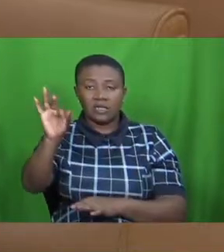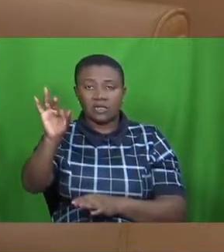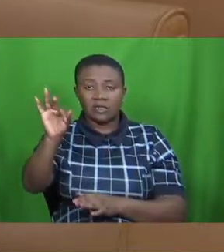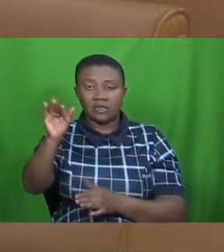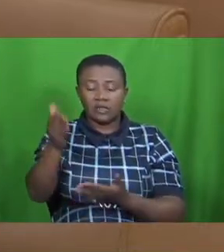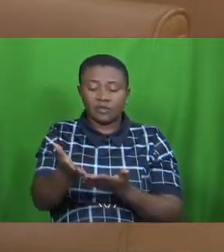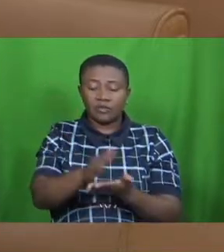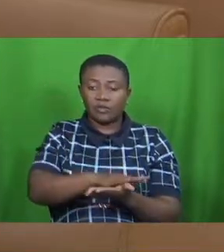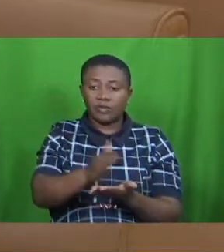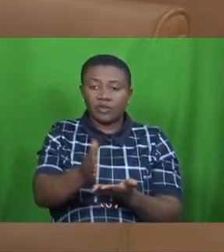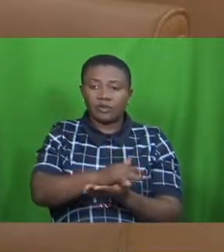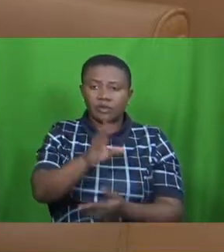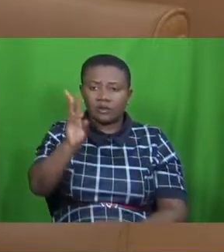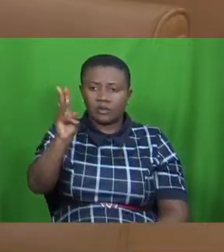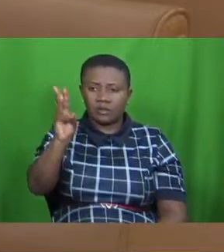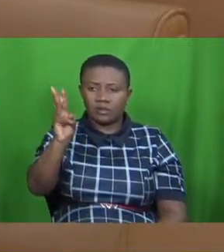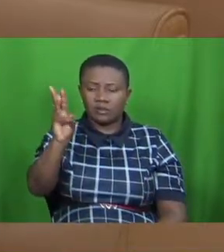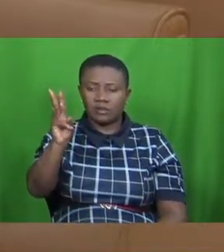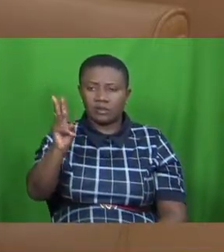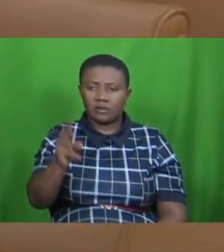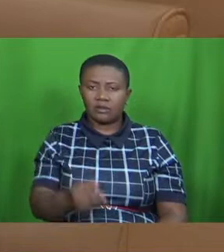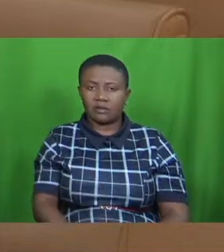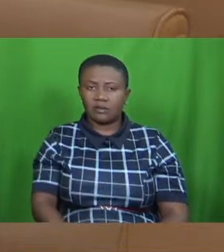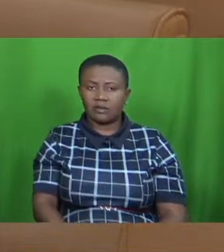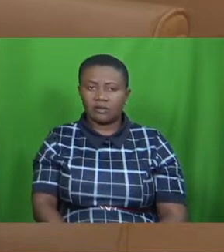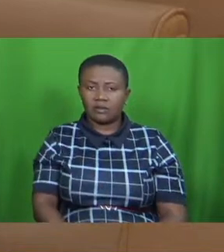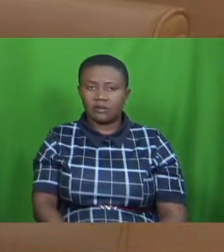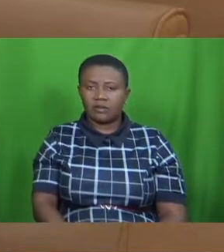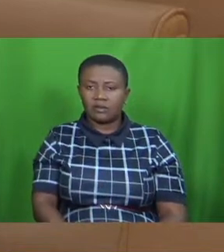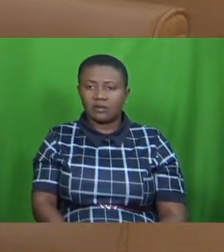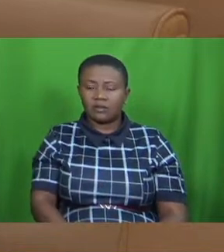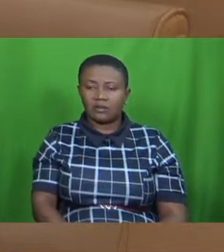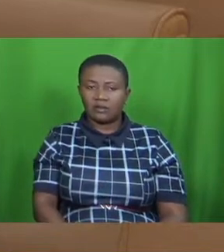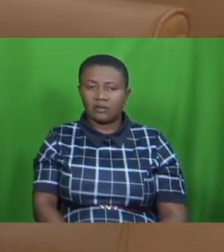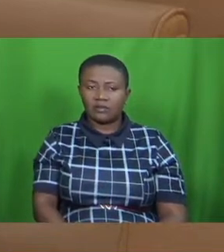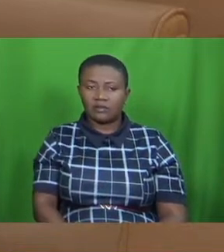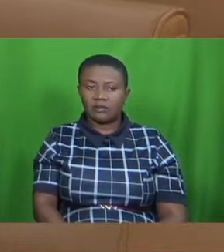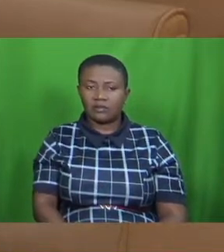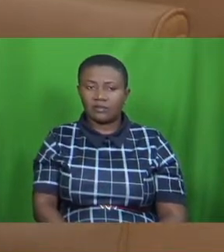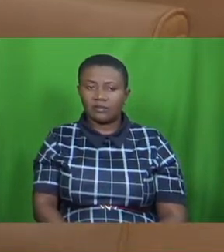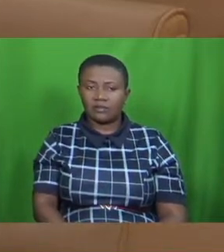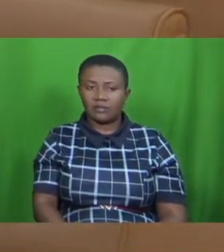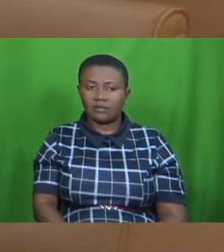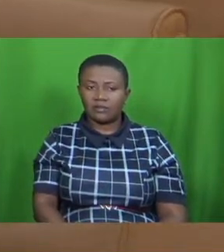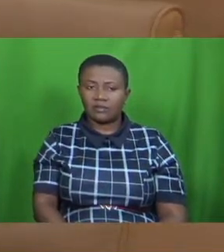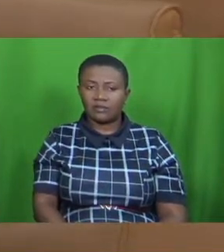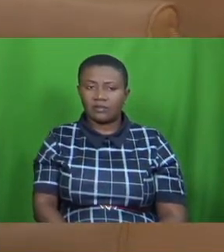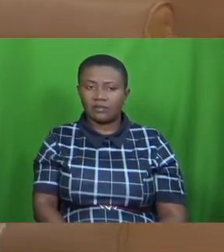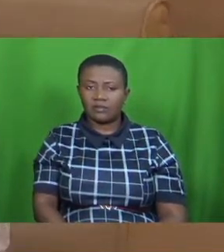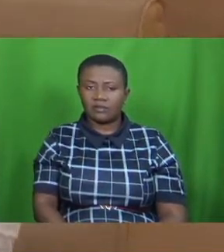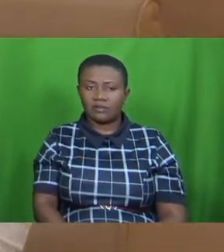16 on today's order paper, Speaker, with respect.